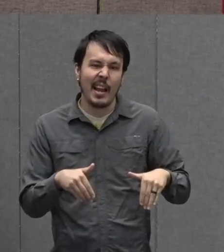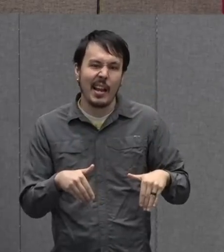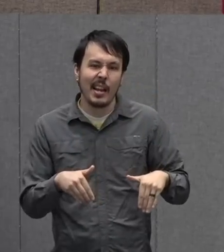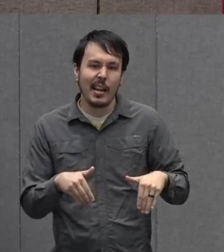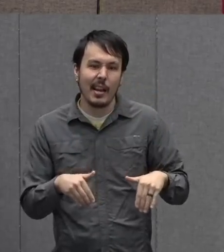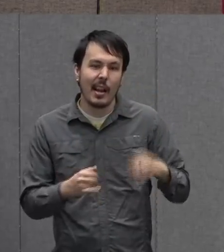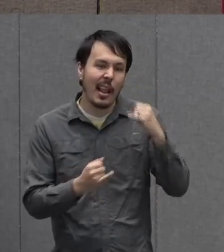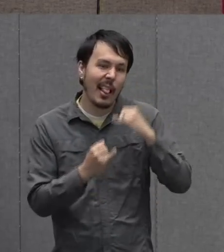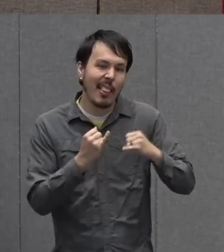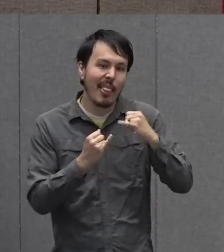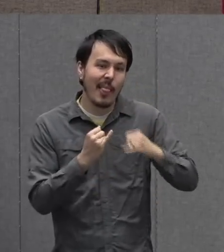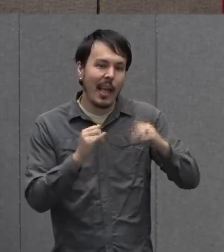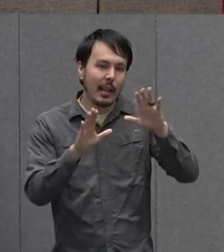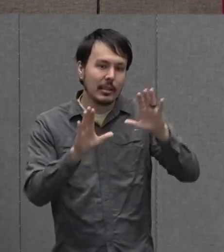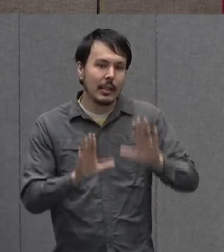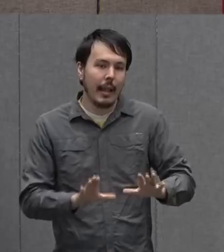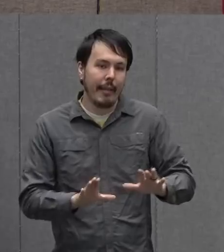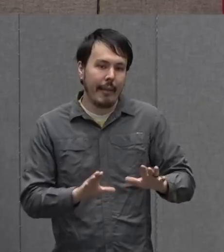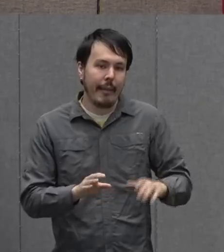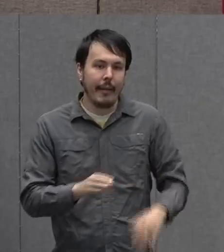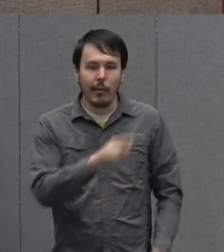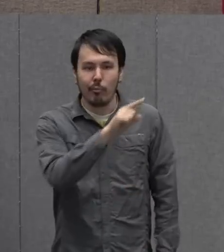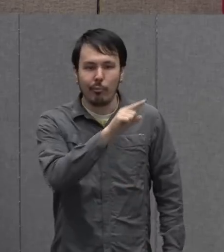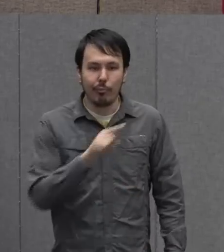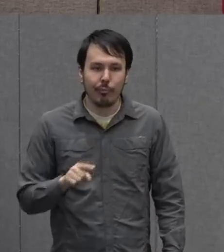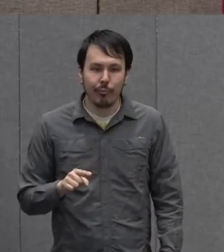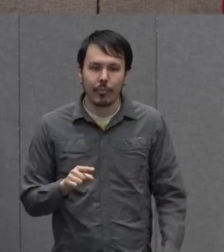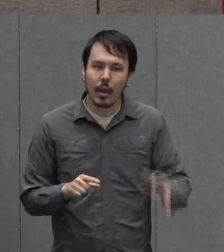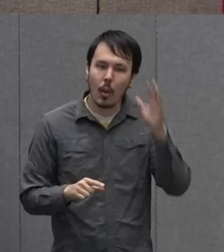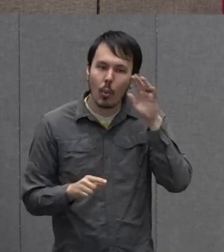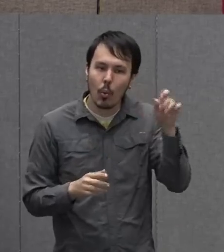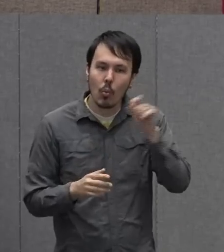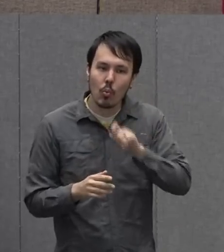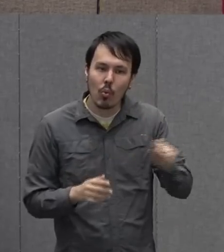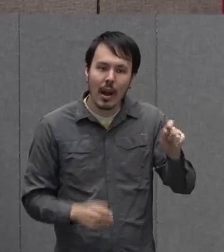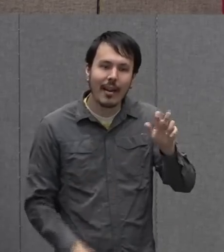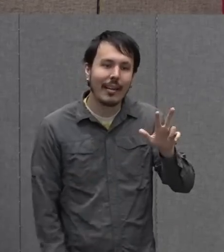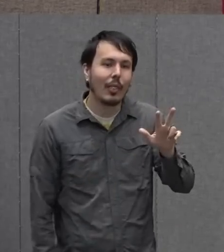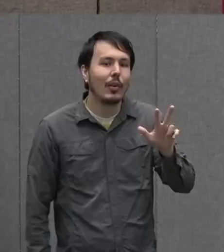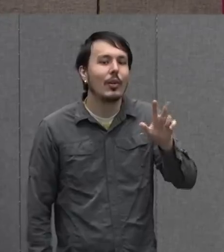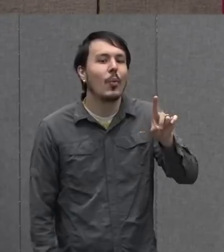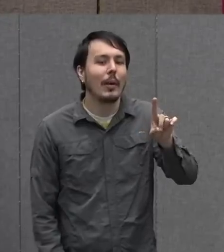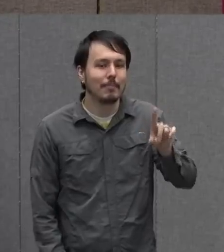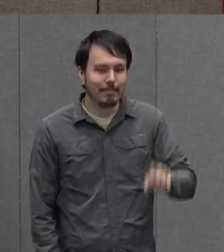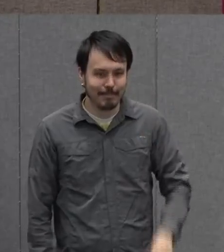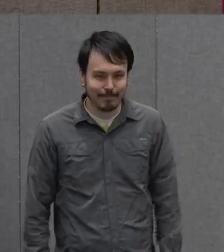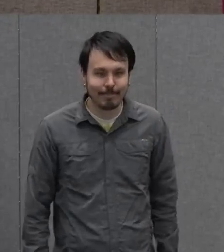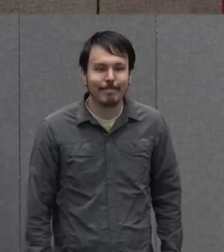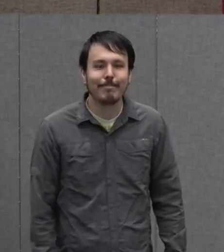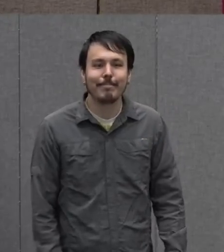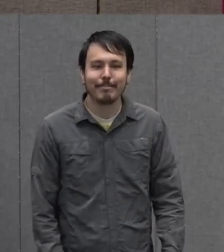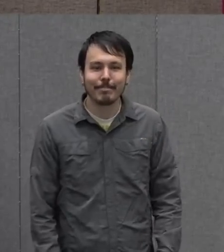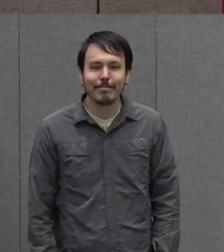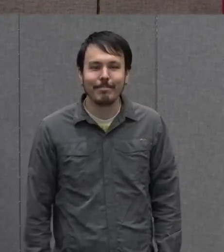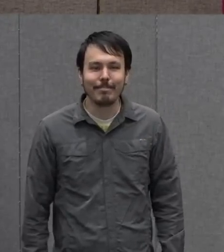this Sunday, and I will write 31.